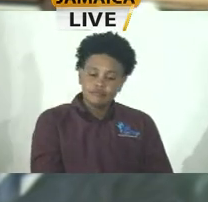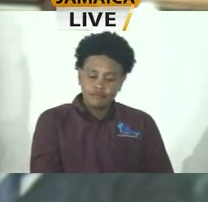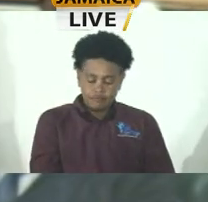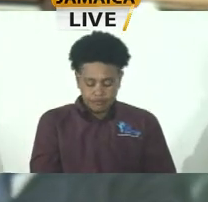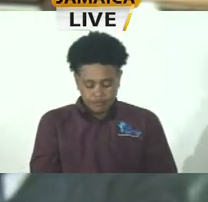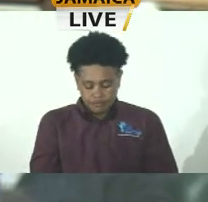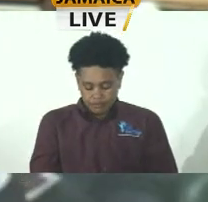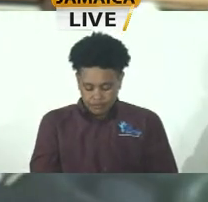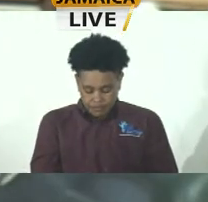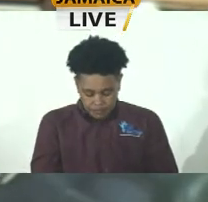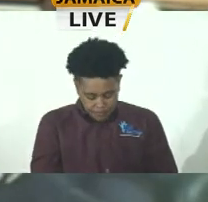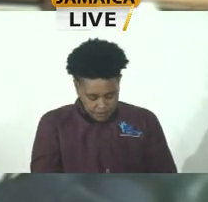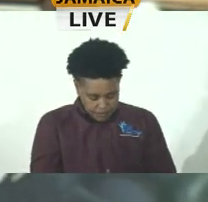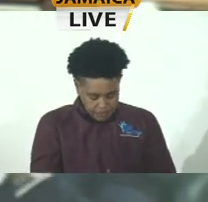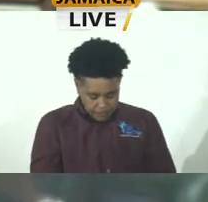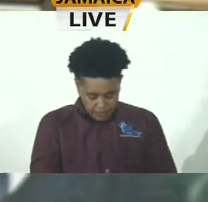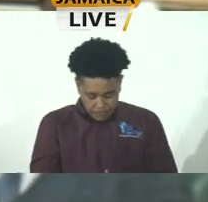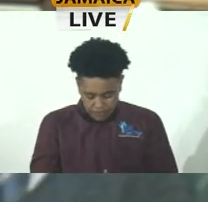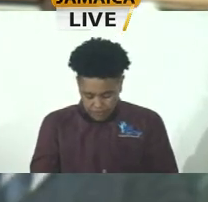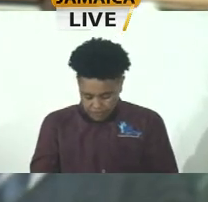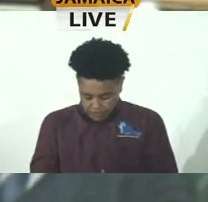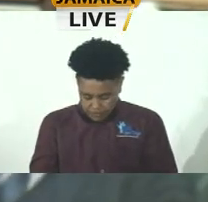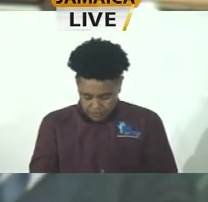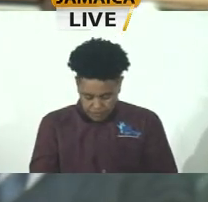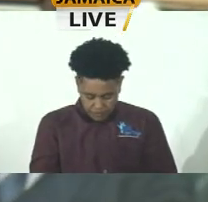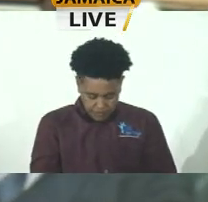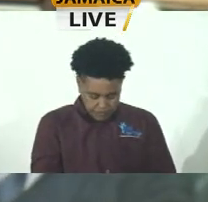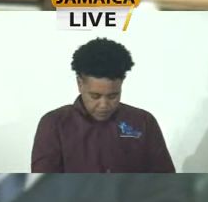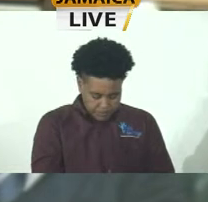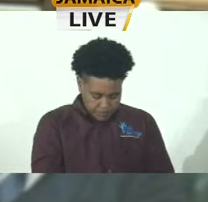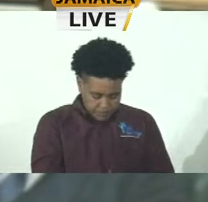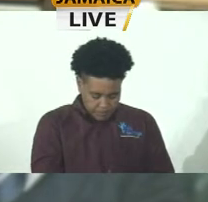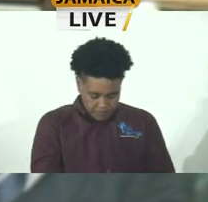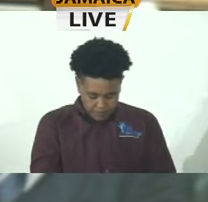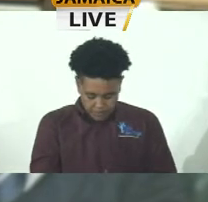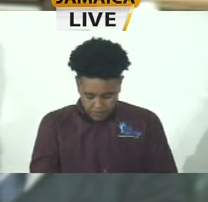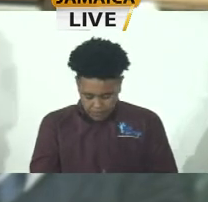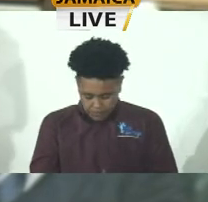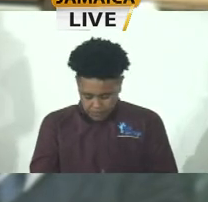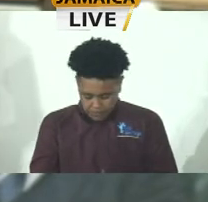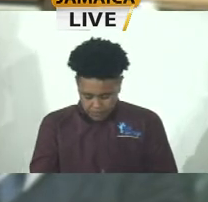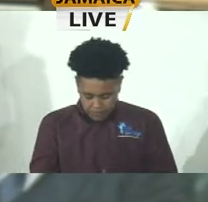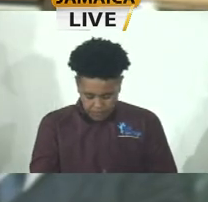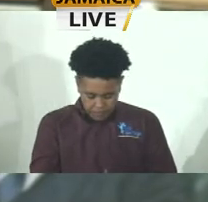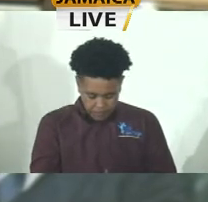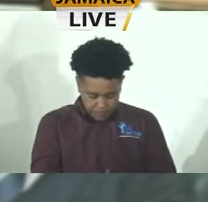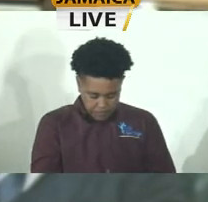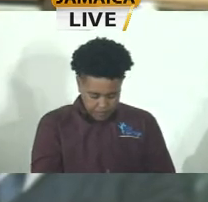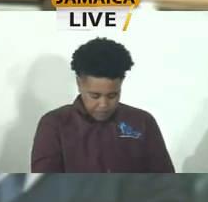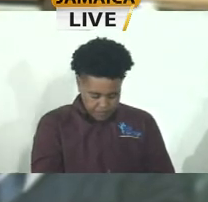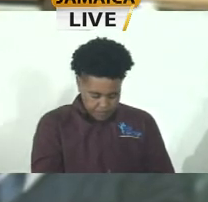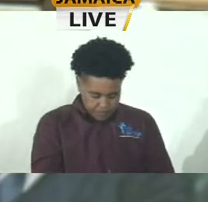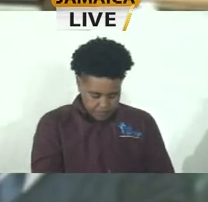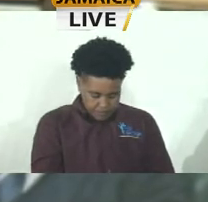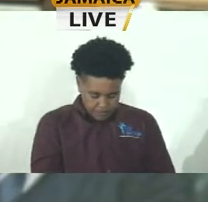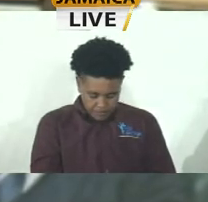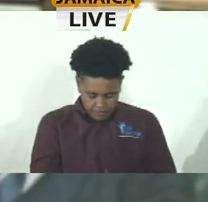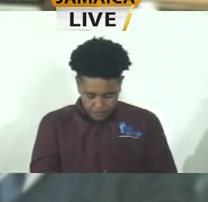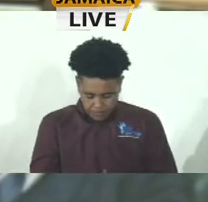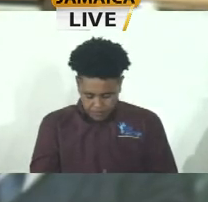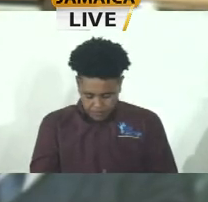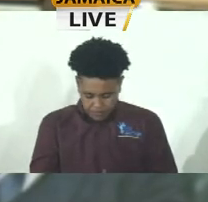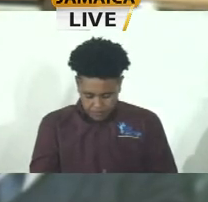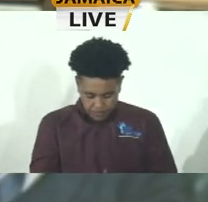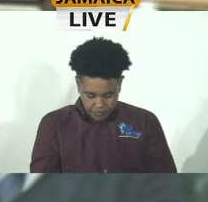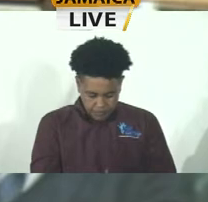ministry of health and wellness will ensure that the schools that we are expecting